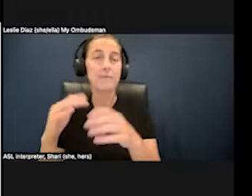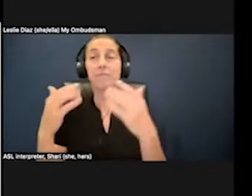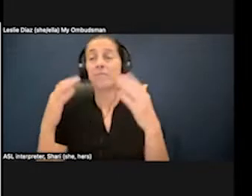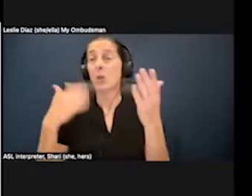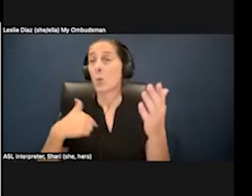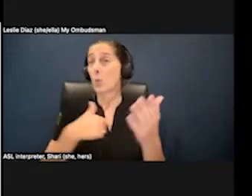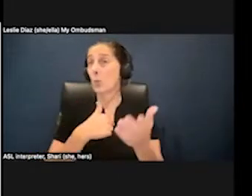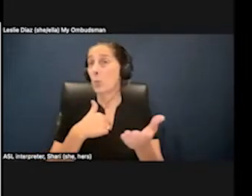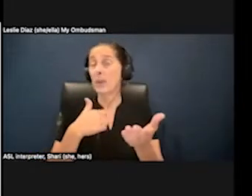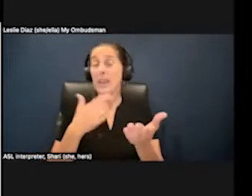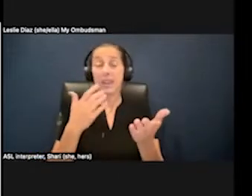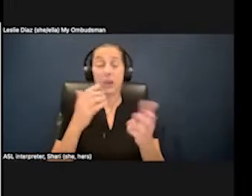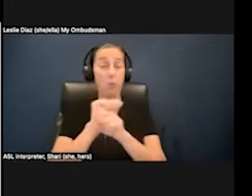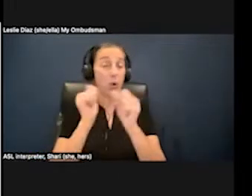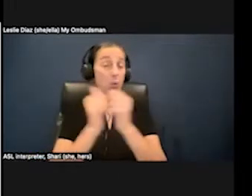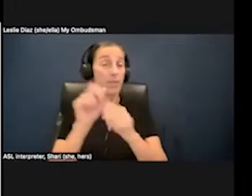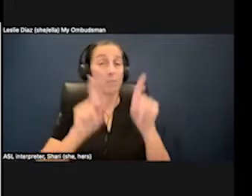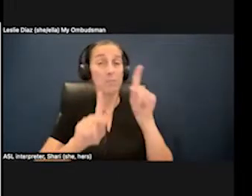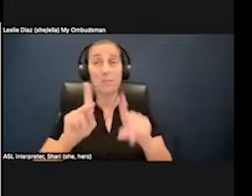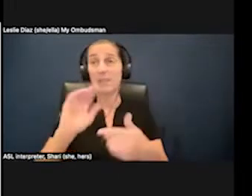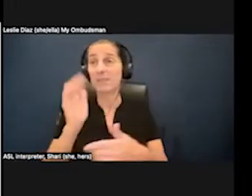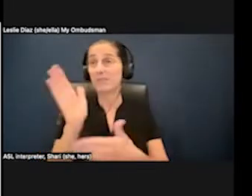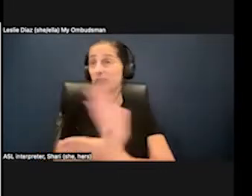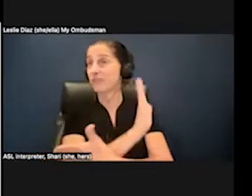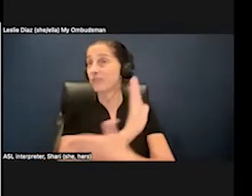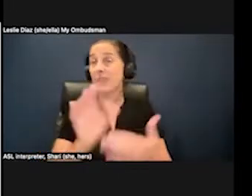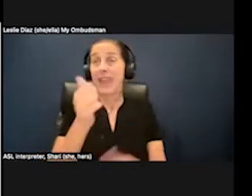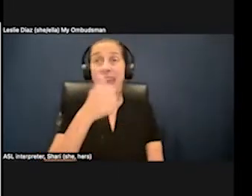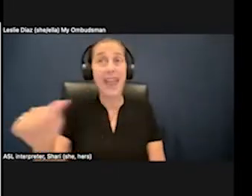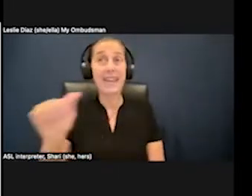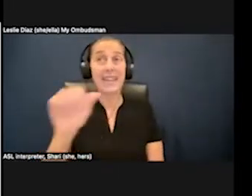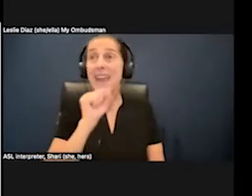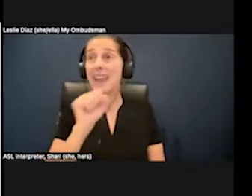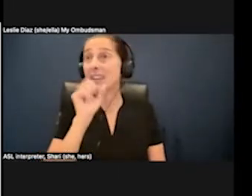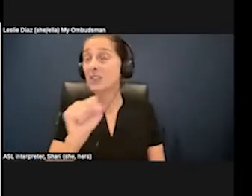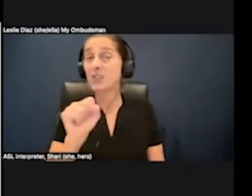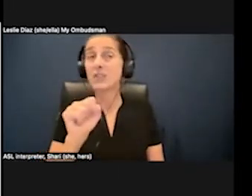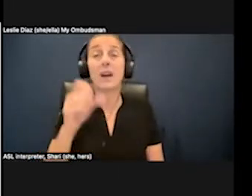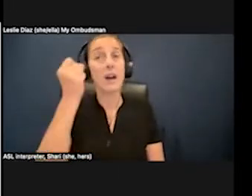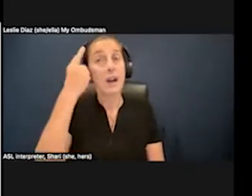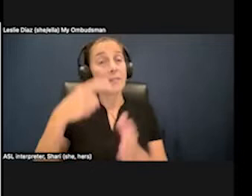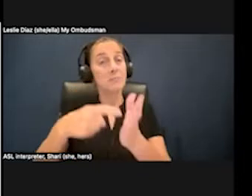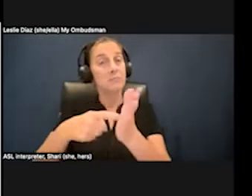age. People just need to have a primary care provider at the health center.